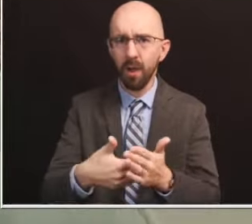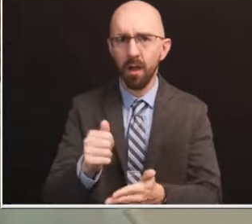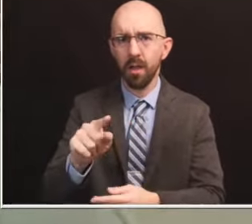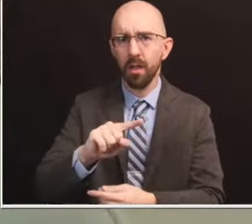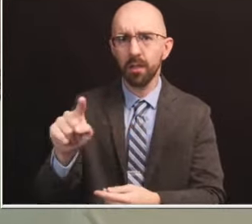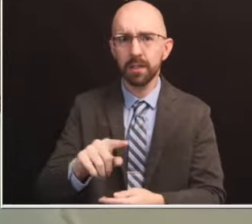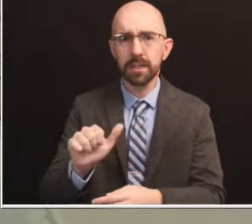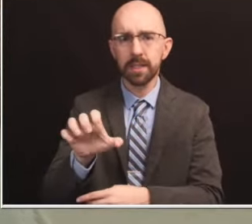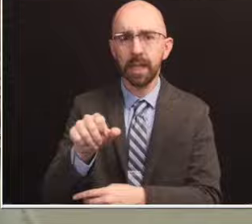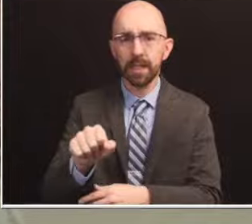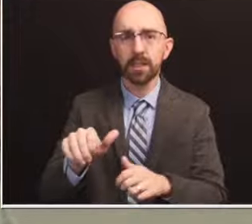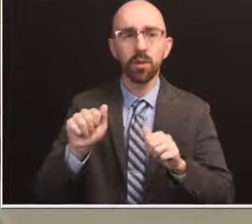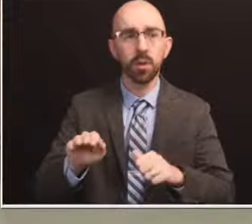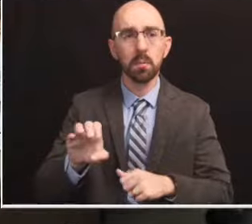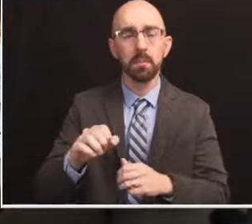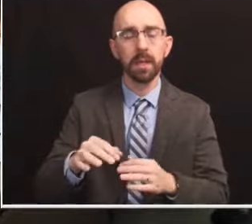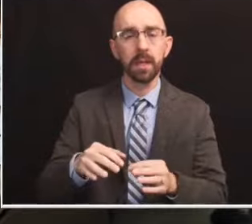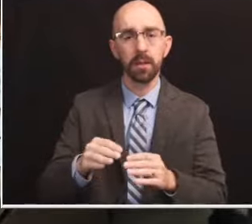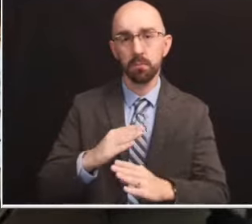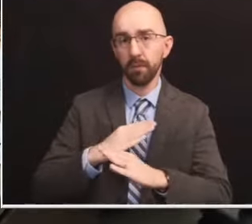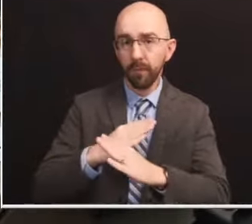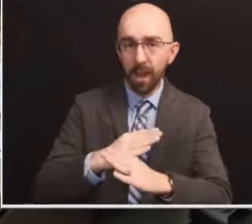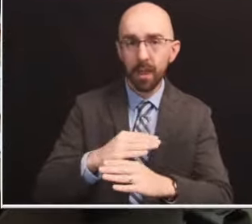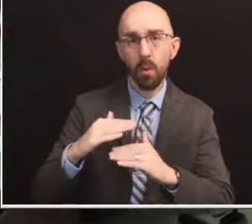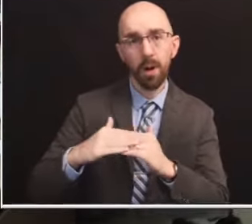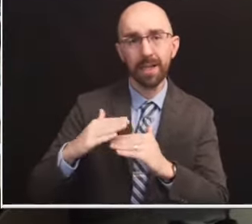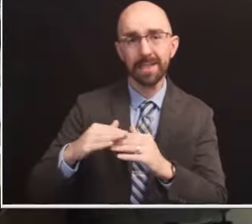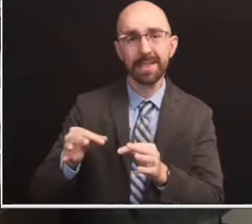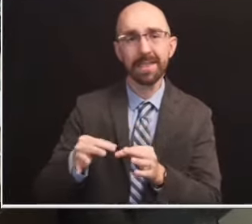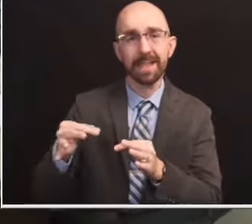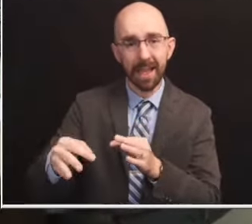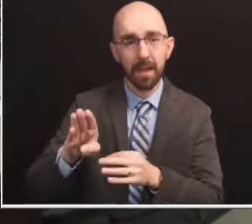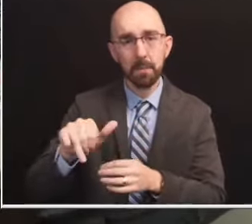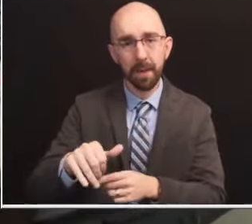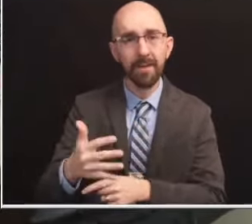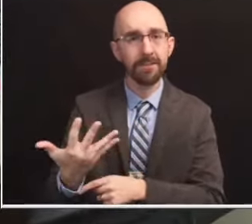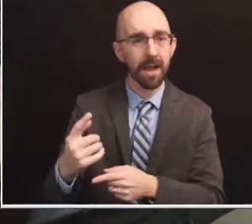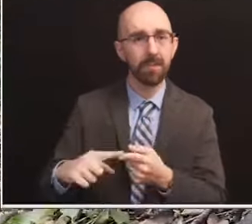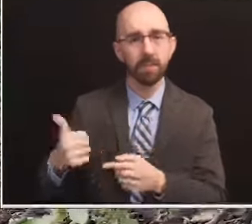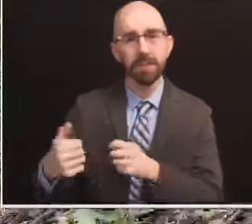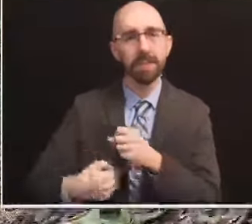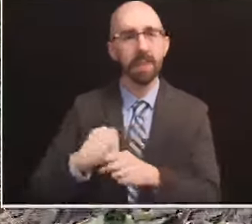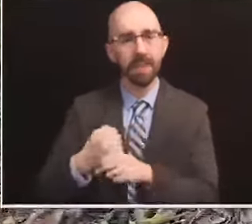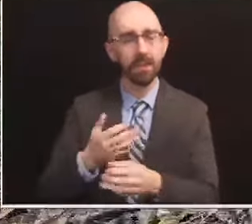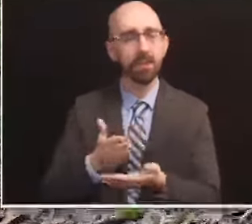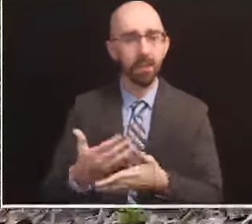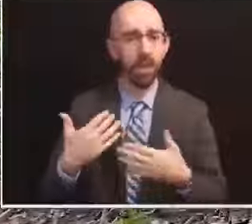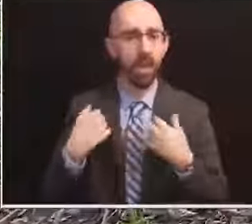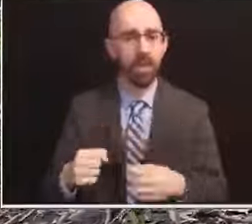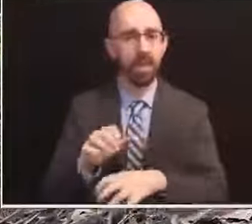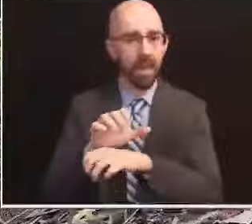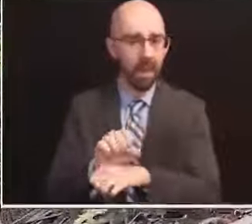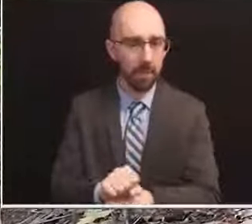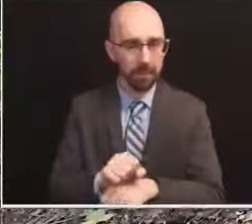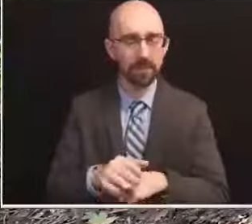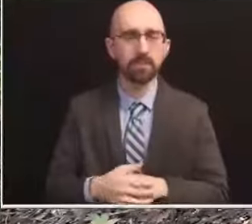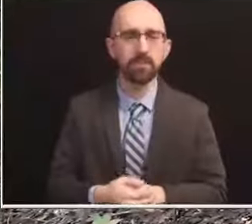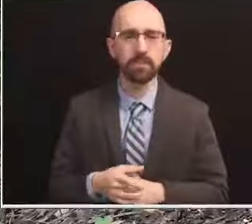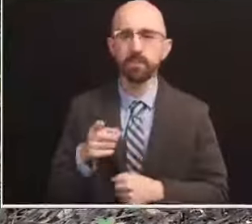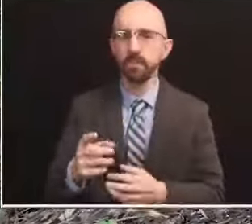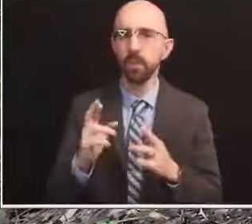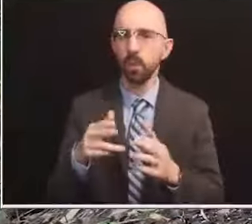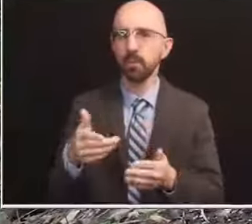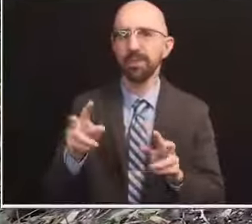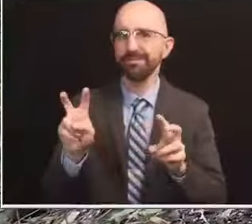could be prevented or at least delayed by 5 to 10 years through healthy habits. Nancy hopes she's